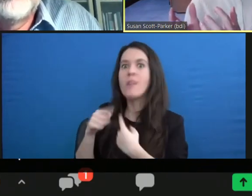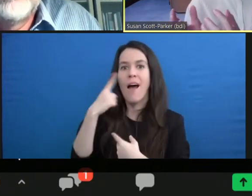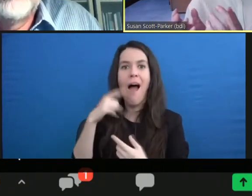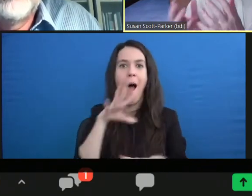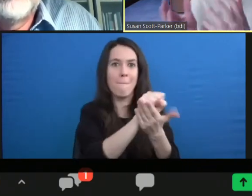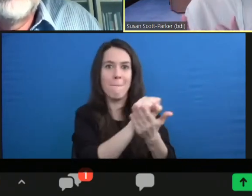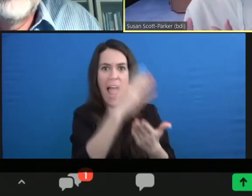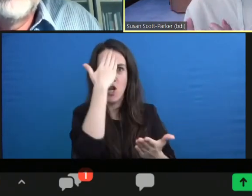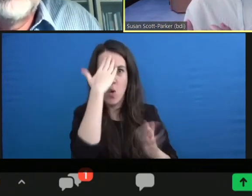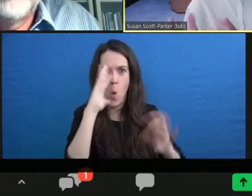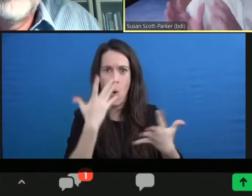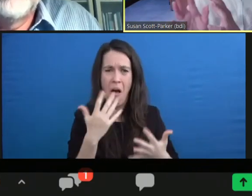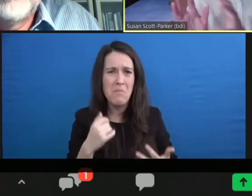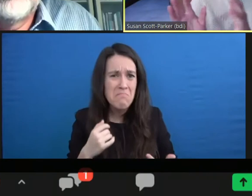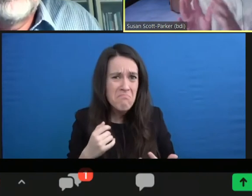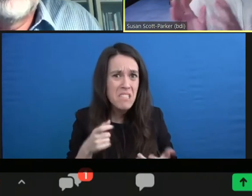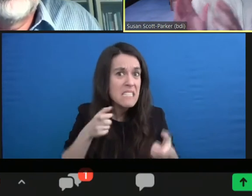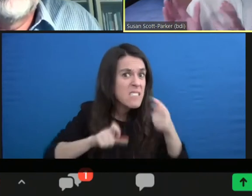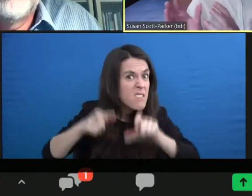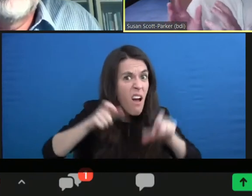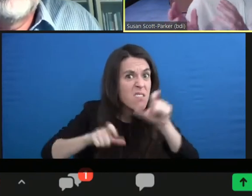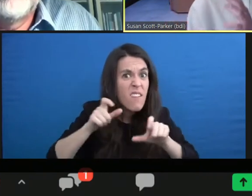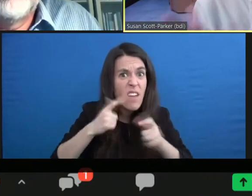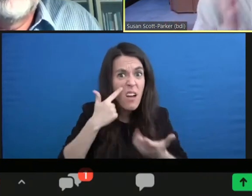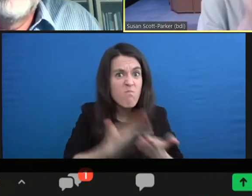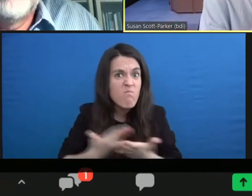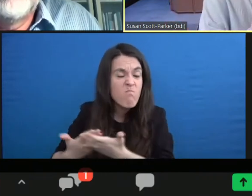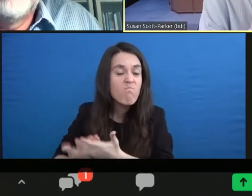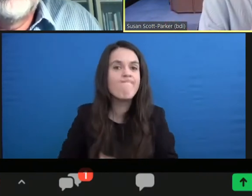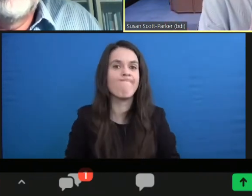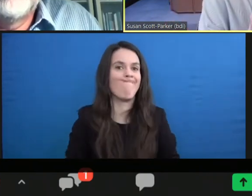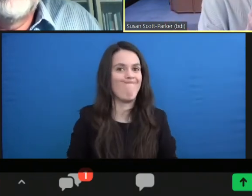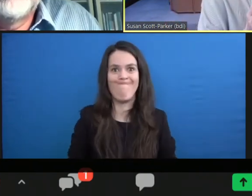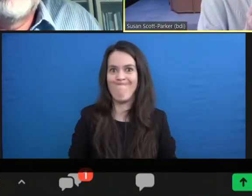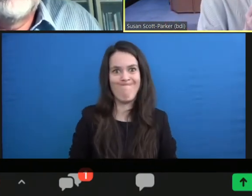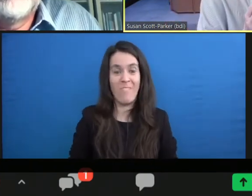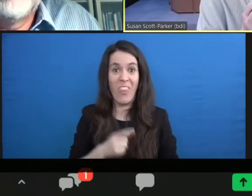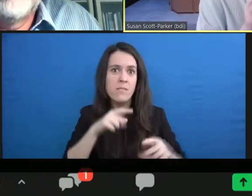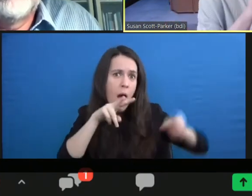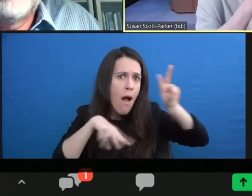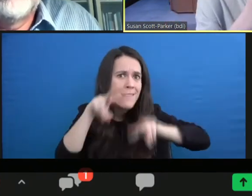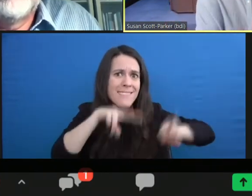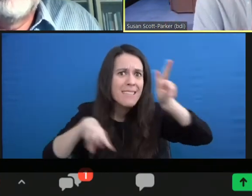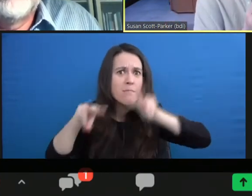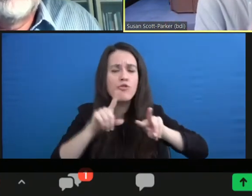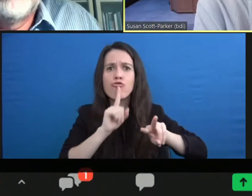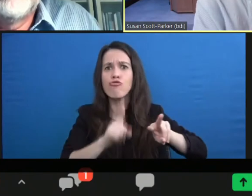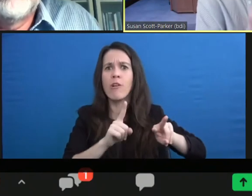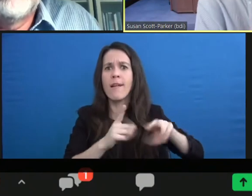much that's going on there in terms of just the assessments, never mind the fact that those assessments are then being delivered